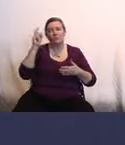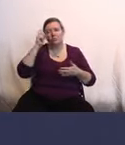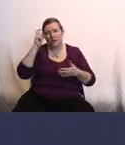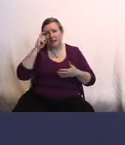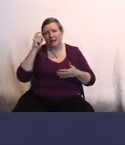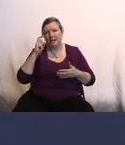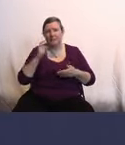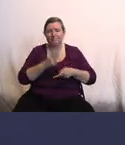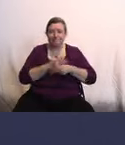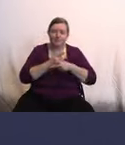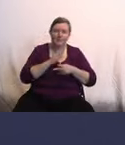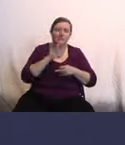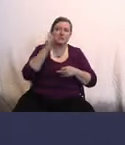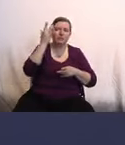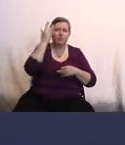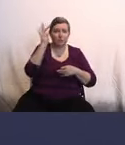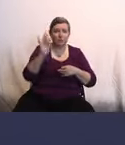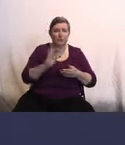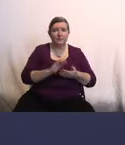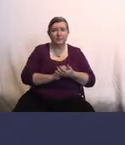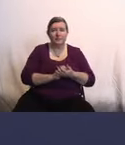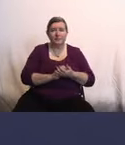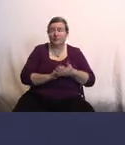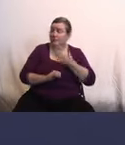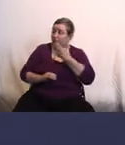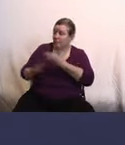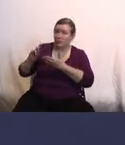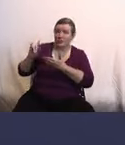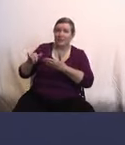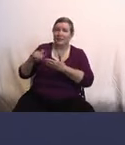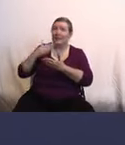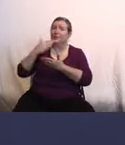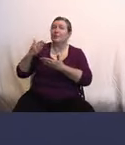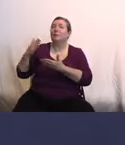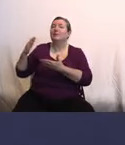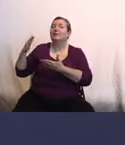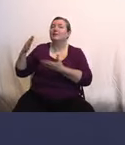smart. With that, Judy, thank you. Ed, thank you.